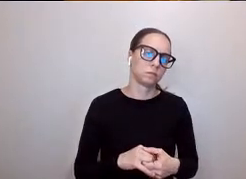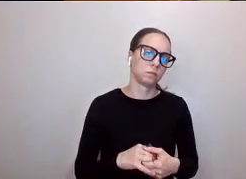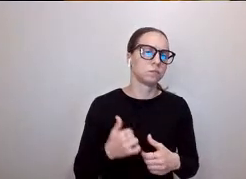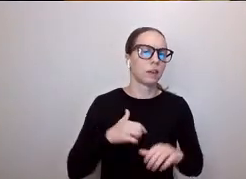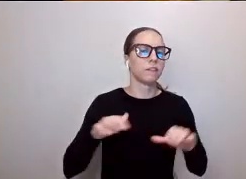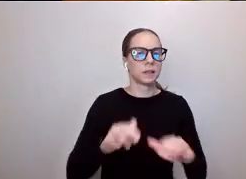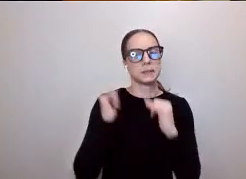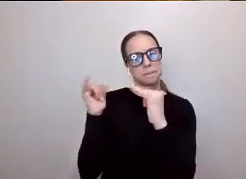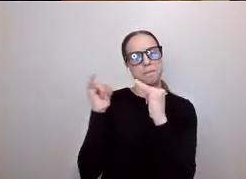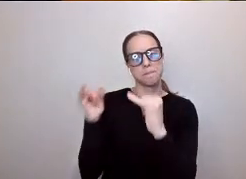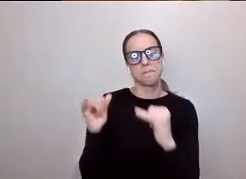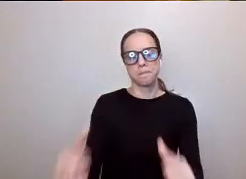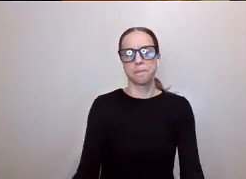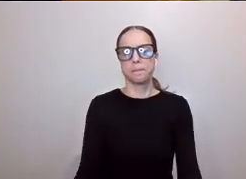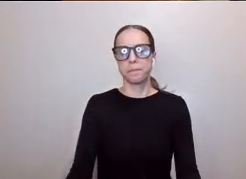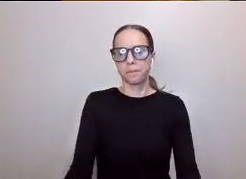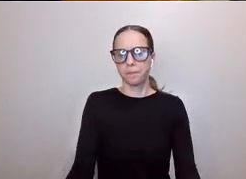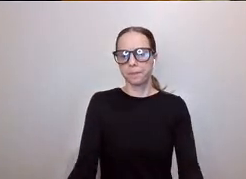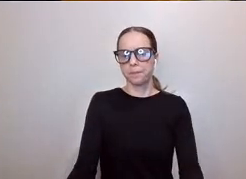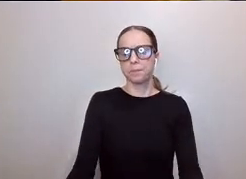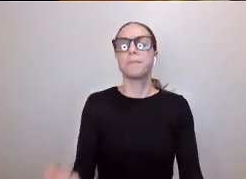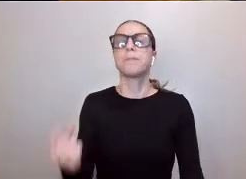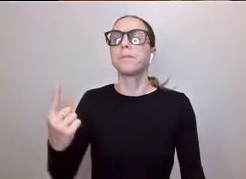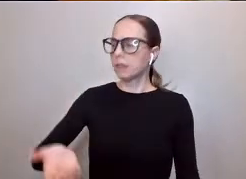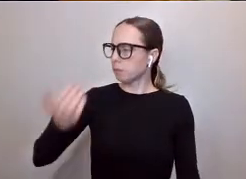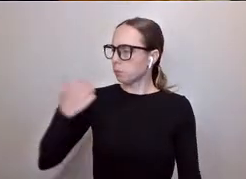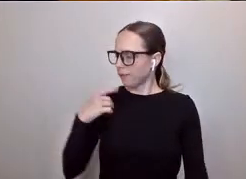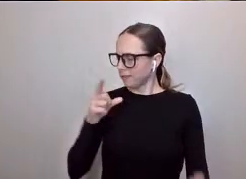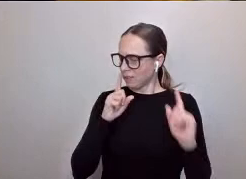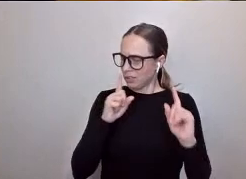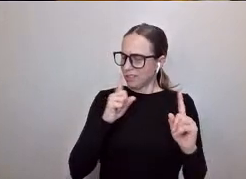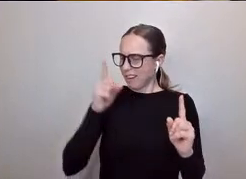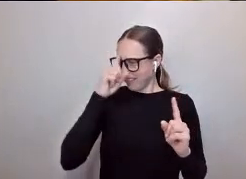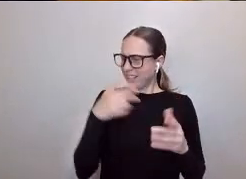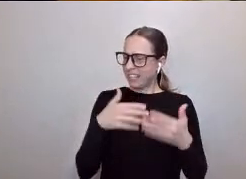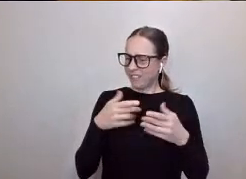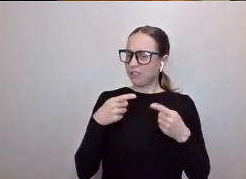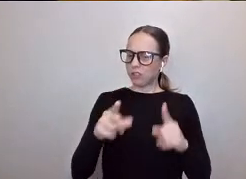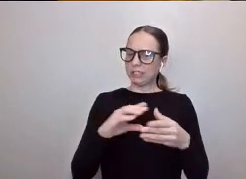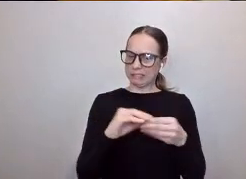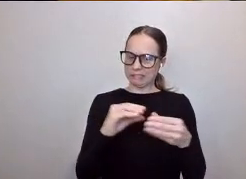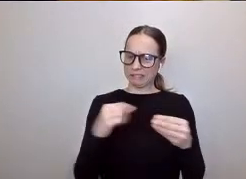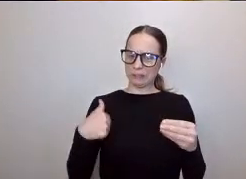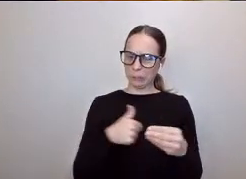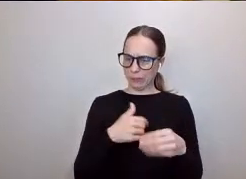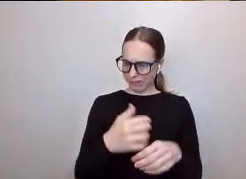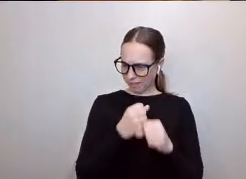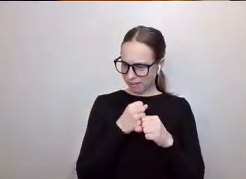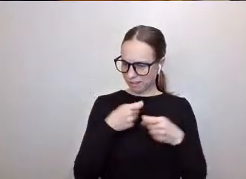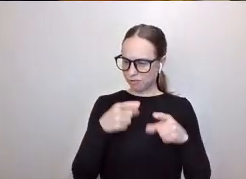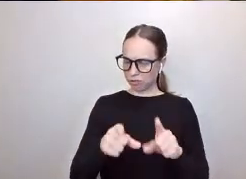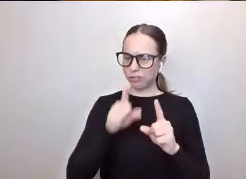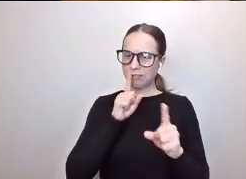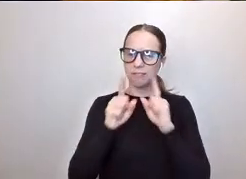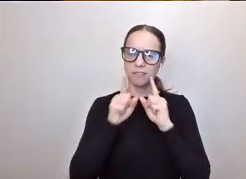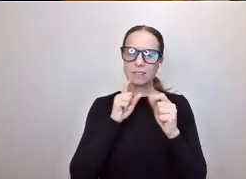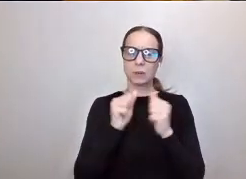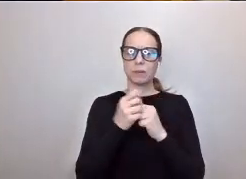And in our previous conversations, and I think even in testimony that we received in a conversation in the Public Health and Safety Committee